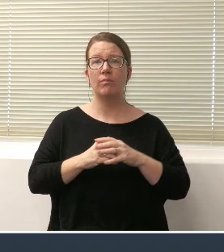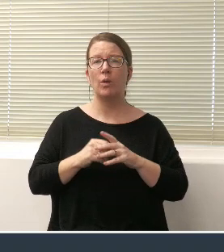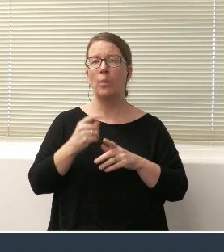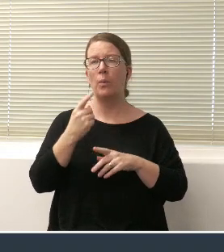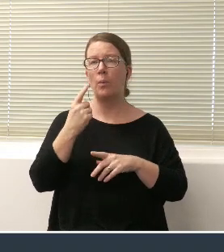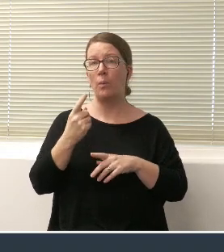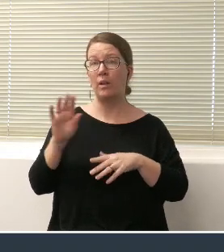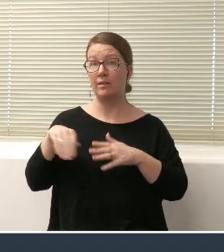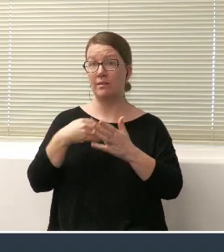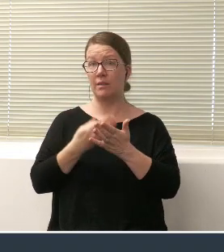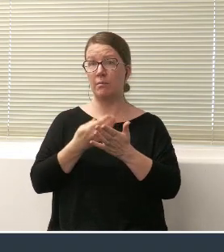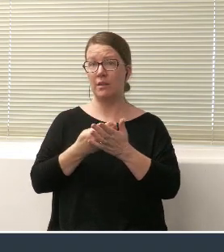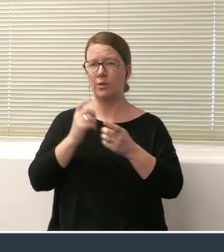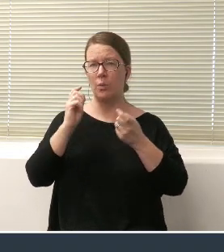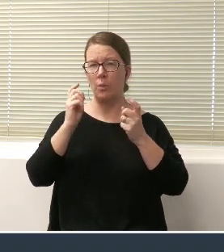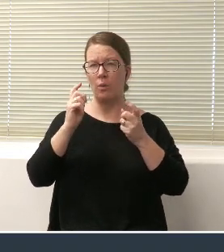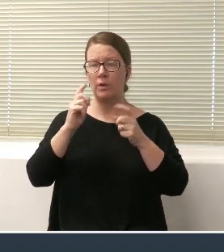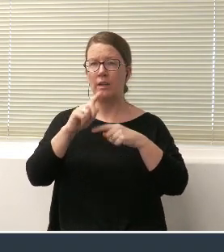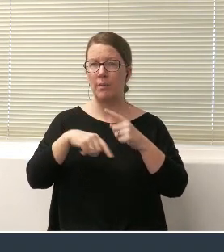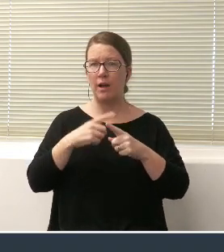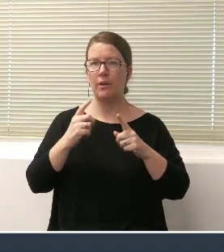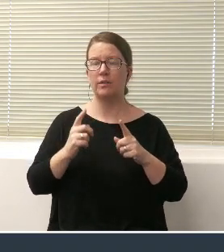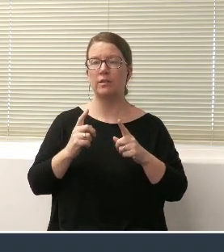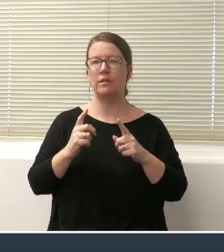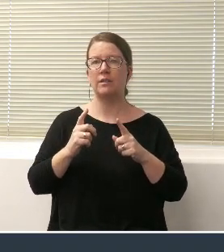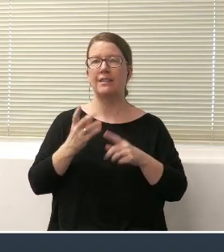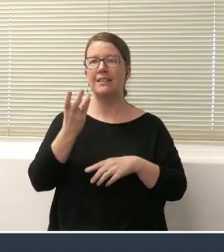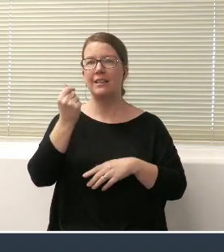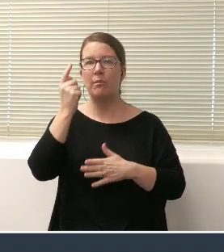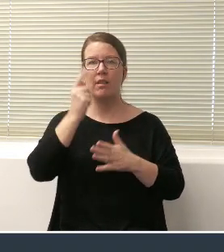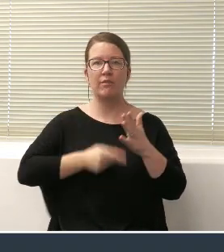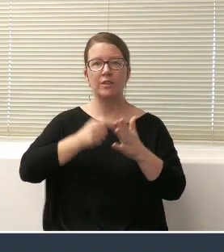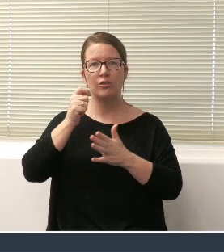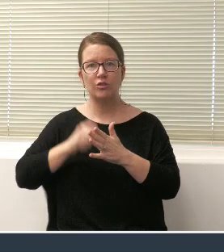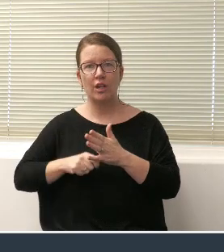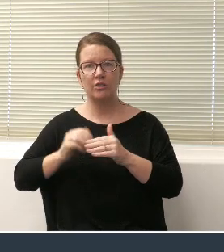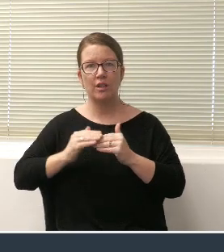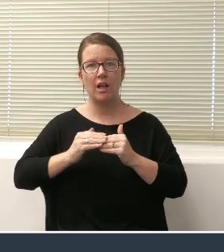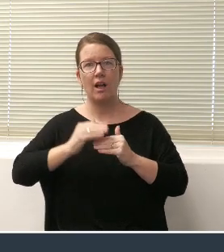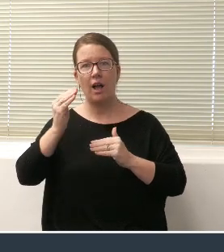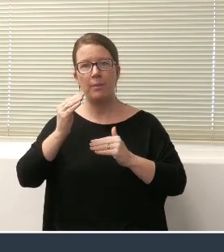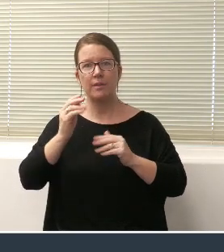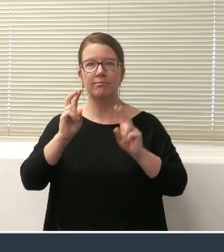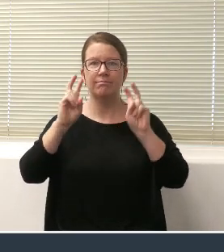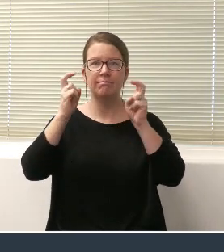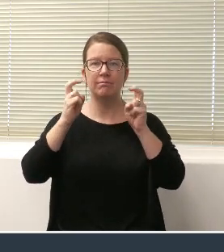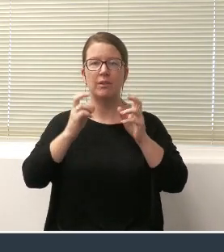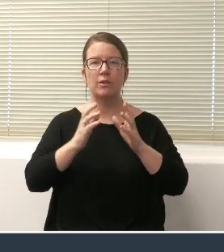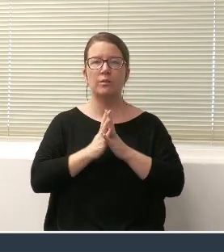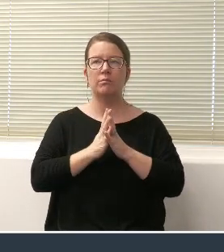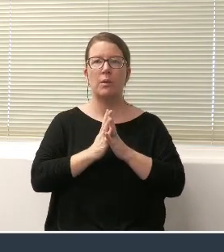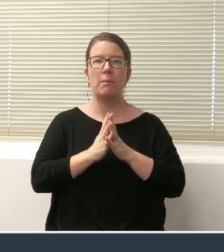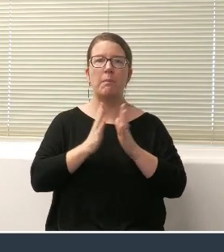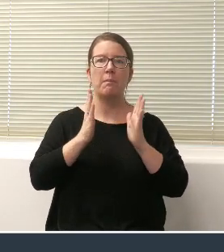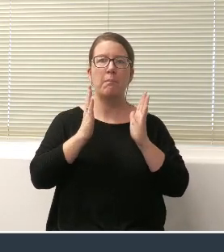one of our submitters yesterday that some of the fees and charges we've put up are must-dos and